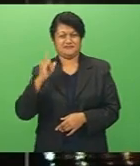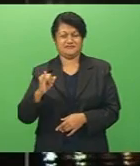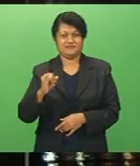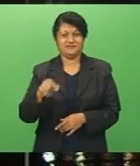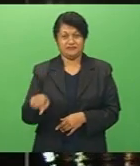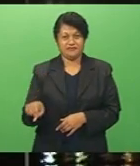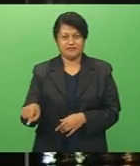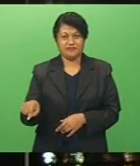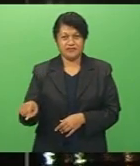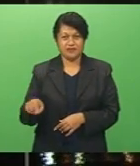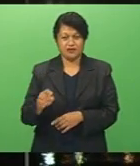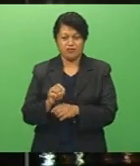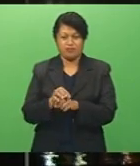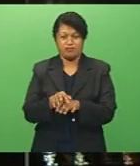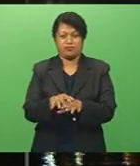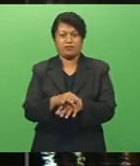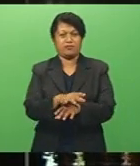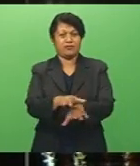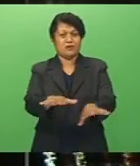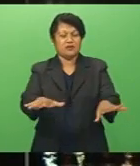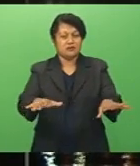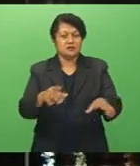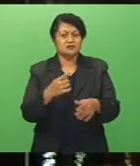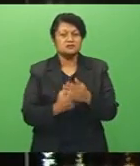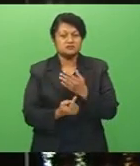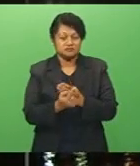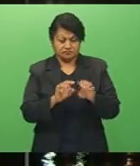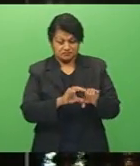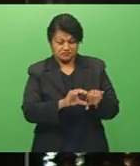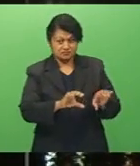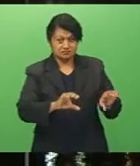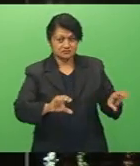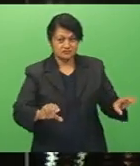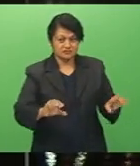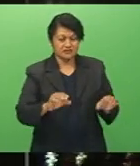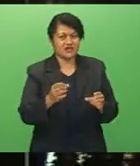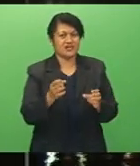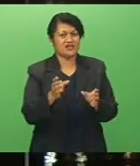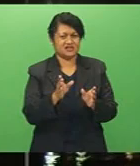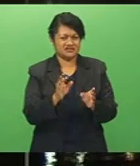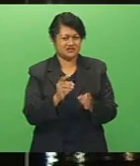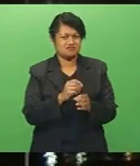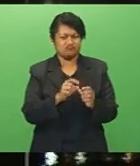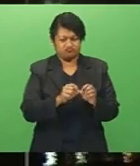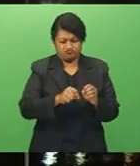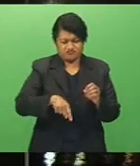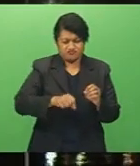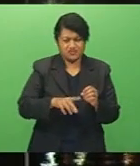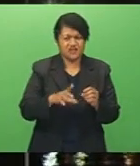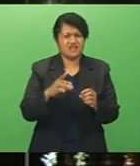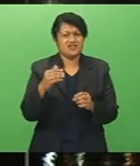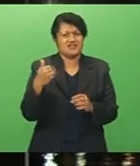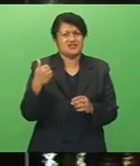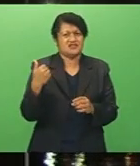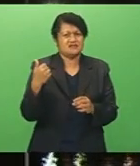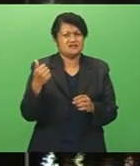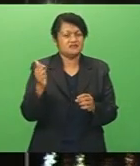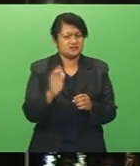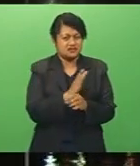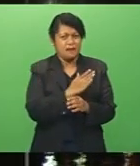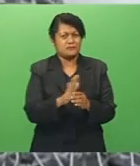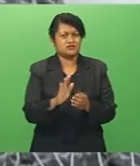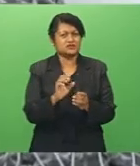Authority of Fiji has confirmed that the sewer pipeline was allegedly damaged by someone using an excavator. Dipesh Kumar